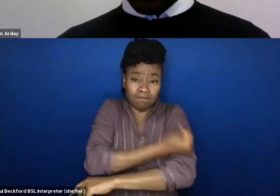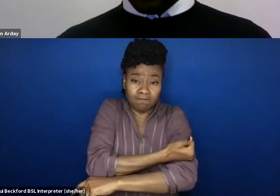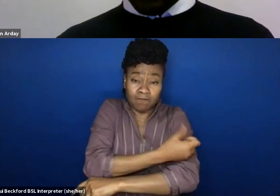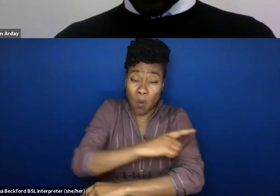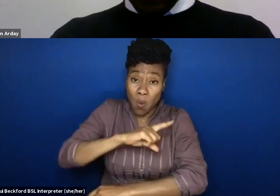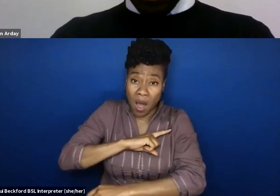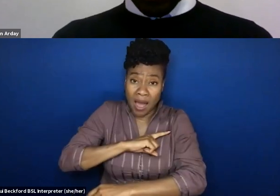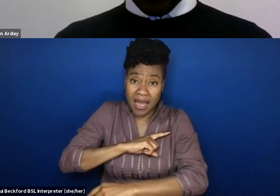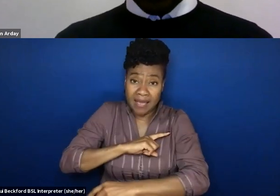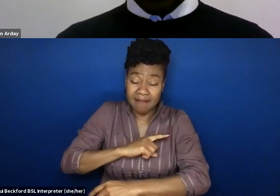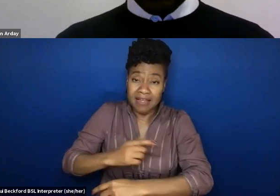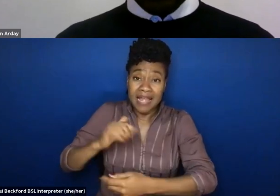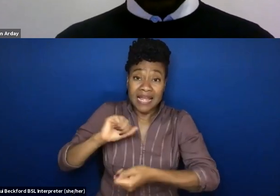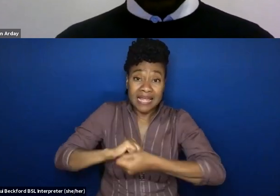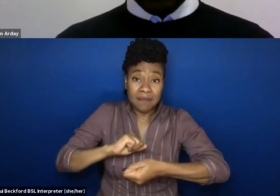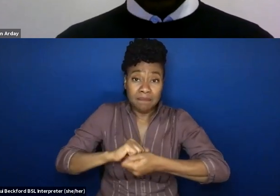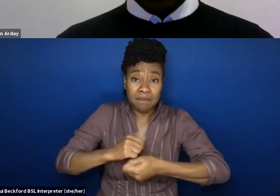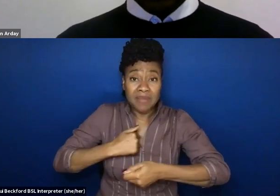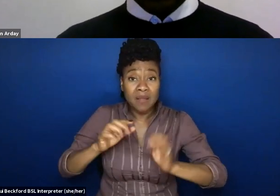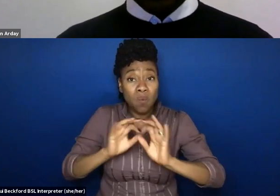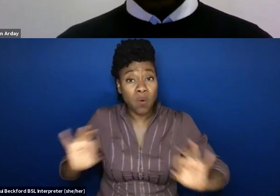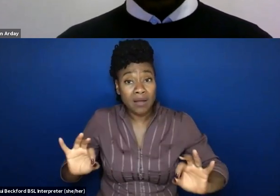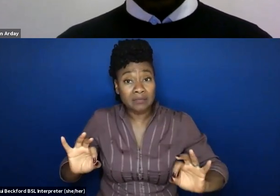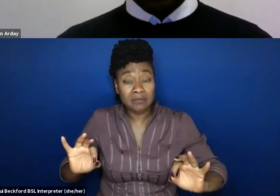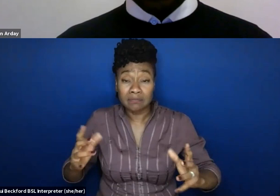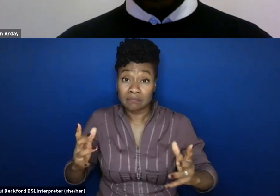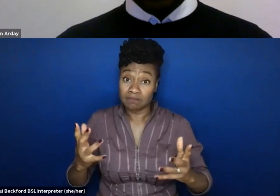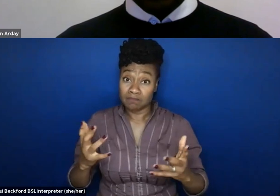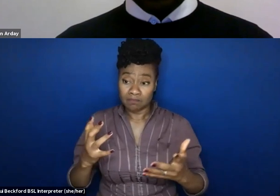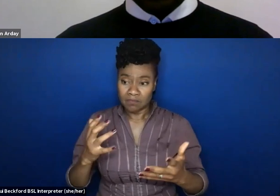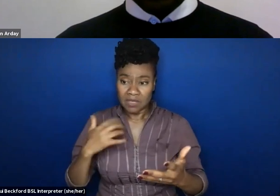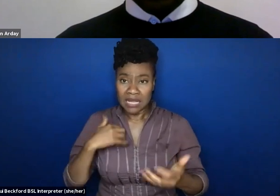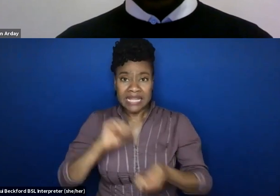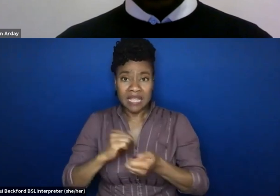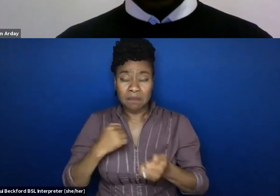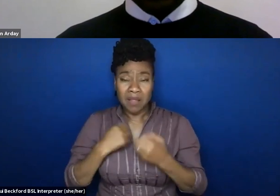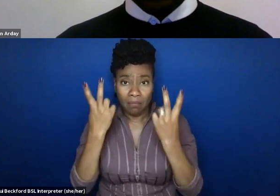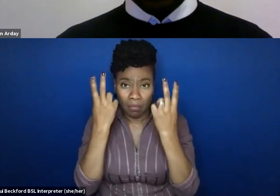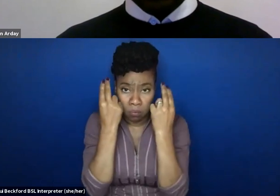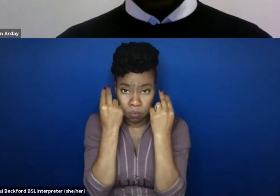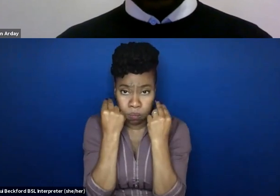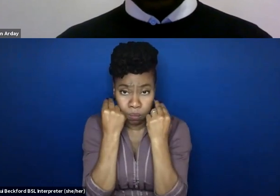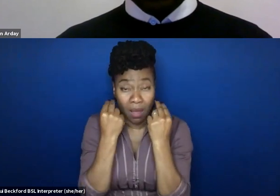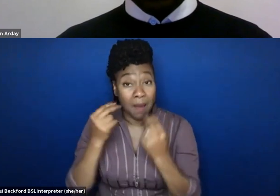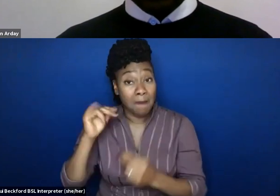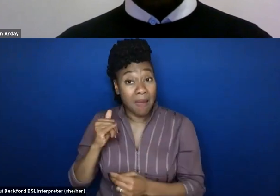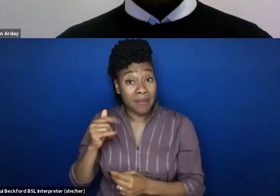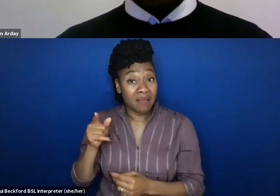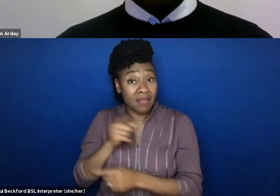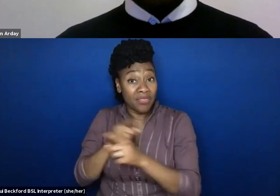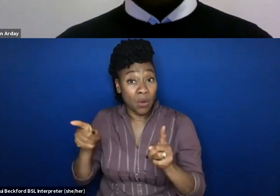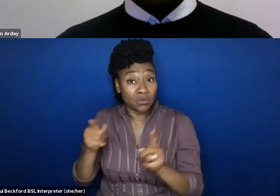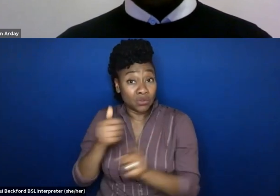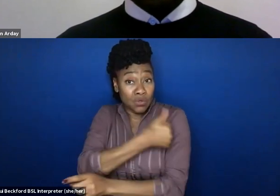is purely because perhaps the staff were afraid of a large Black